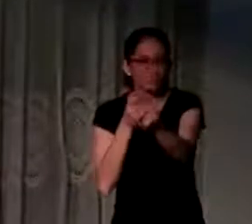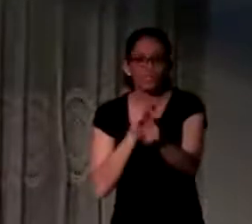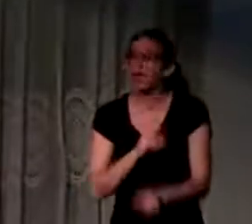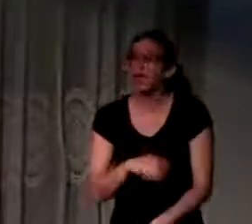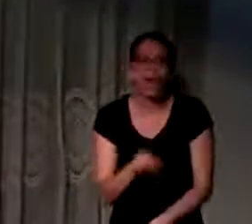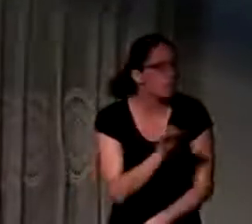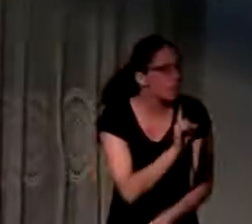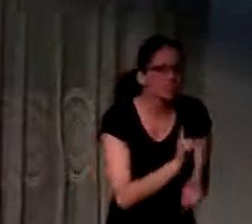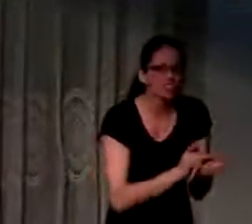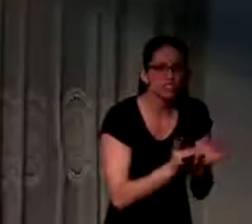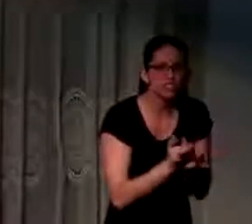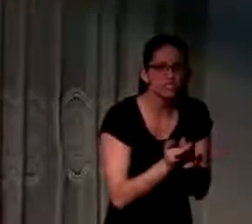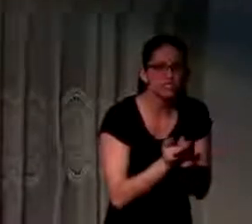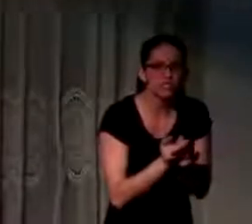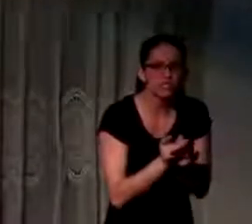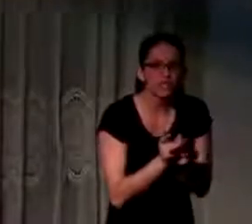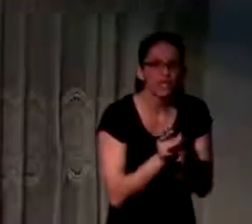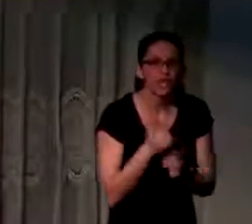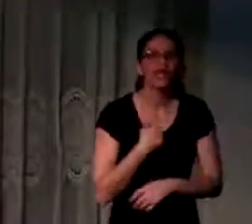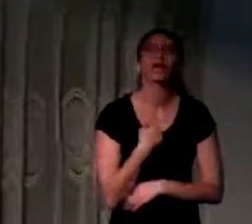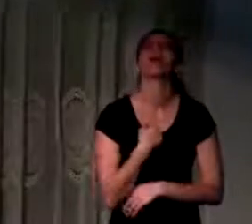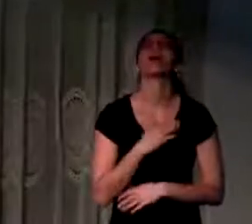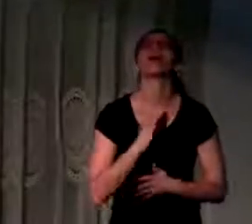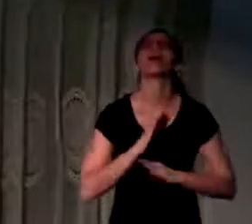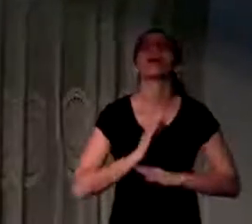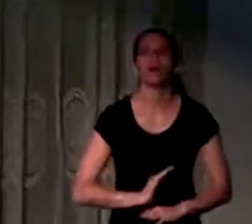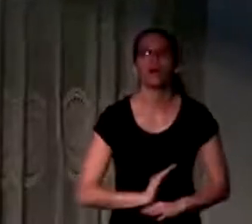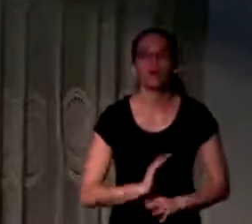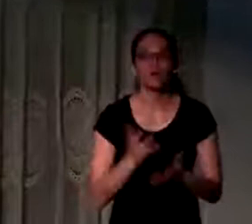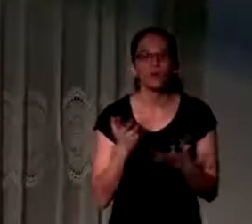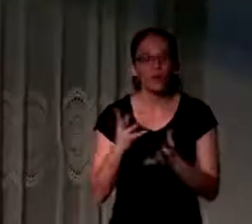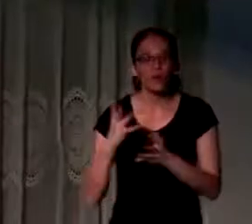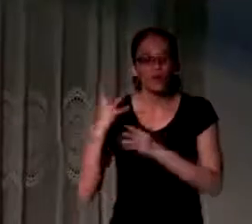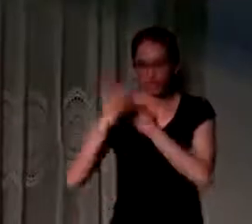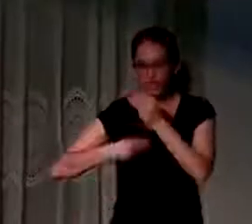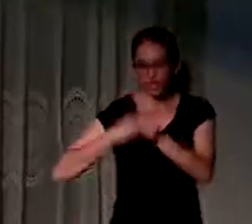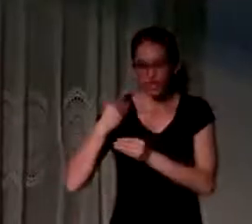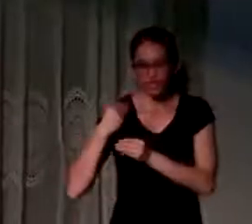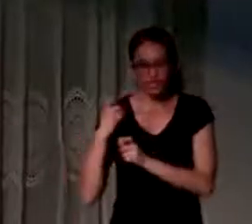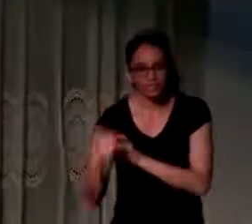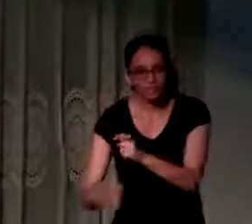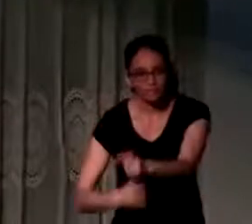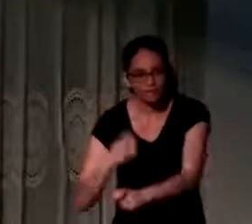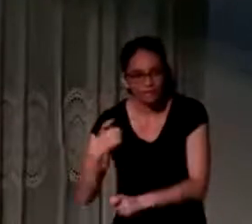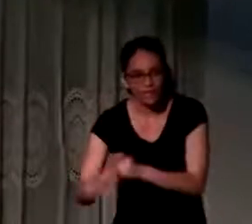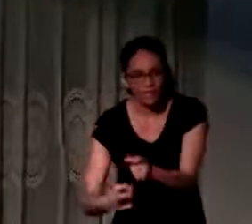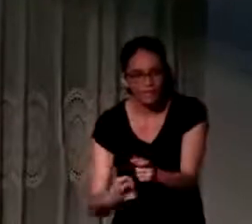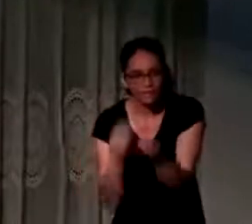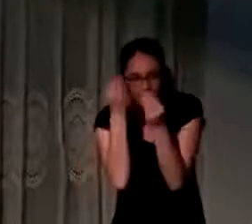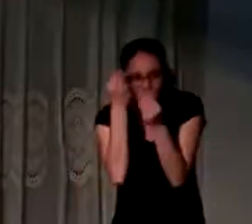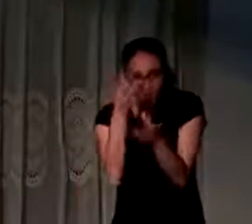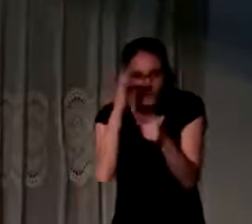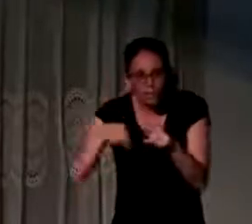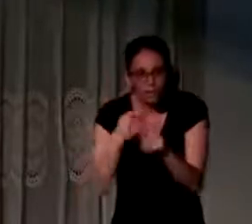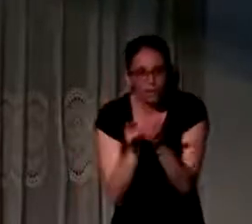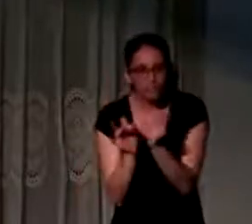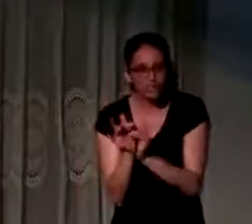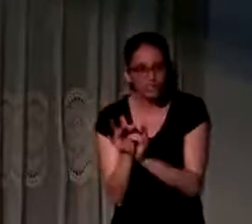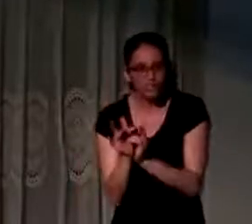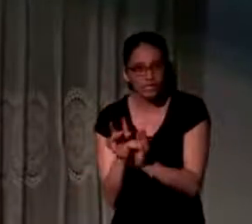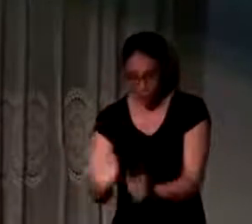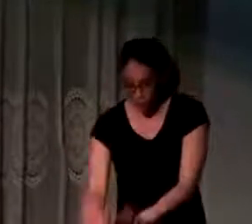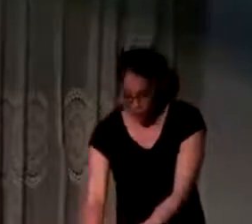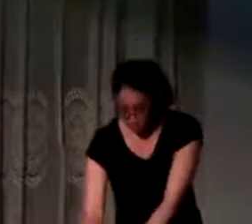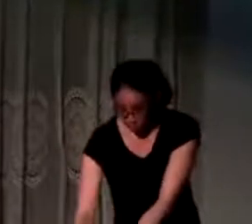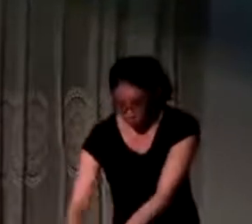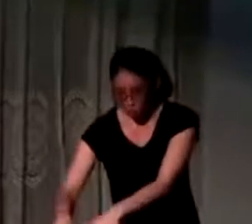And I thought, we're doing it. We are recounting it to the next generation. They will come and declare his righteousness to a people who